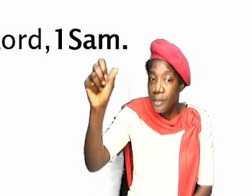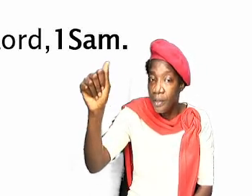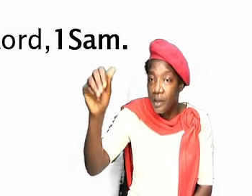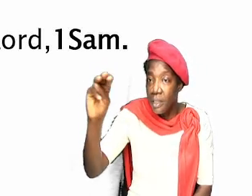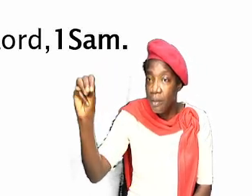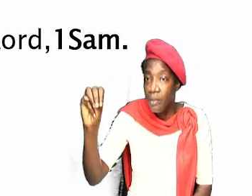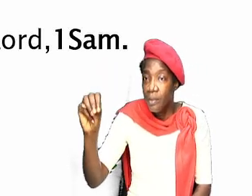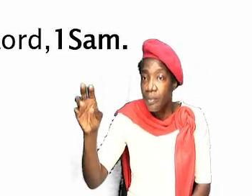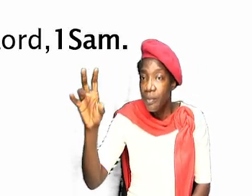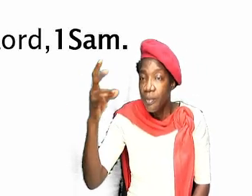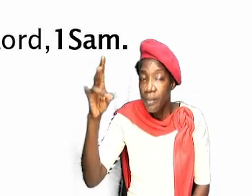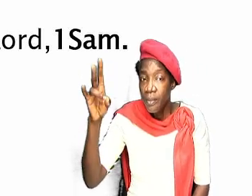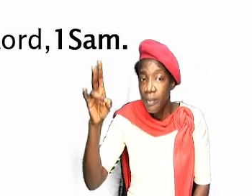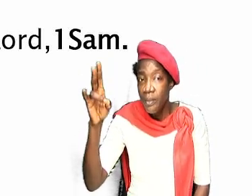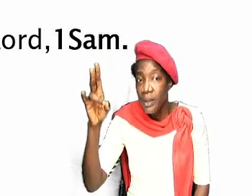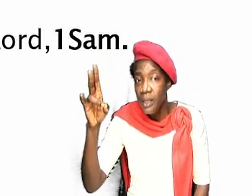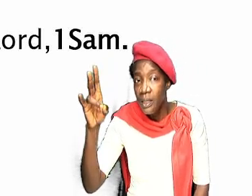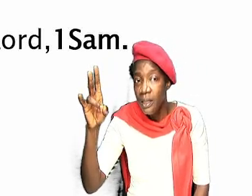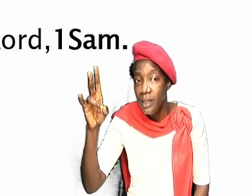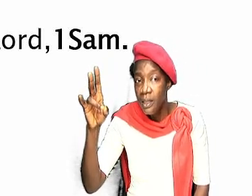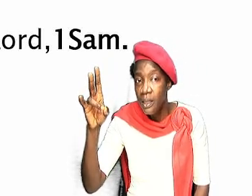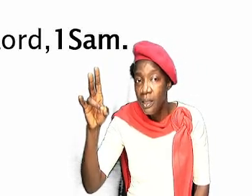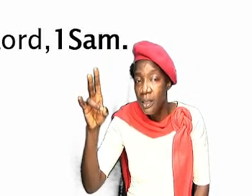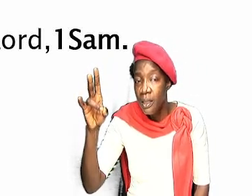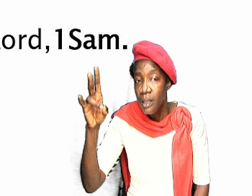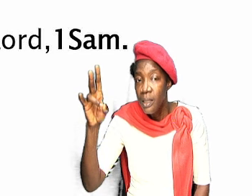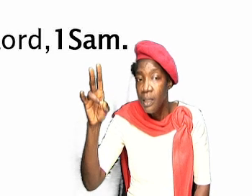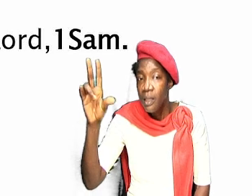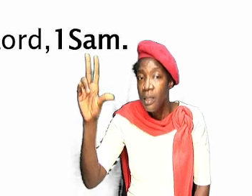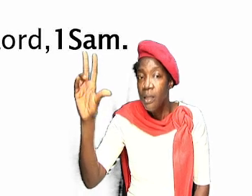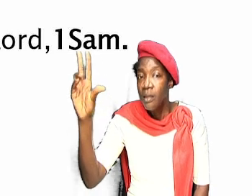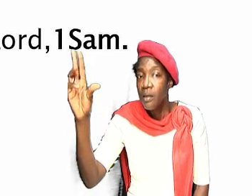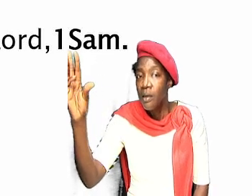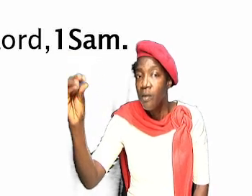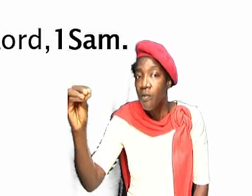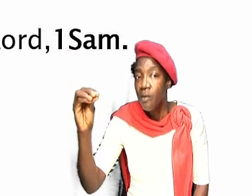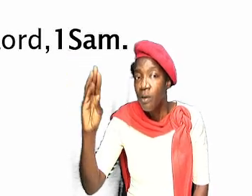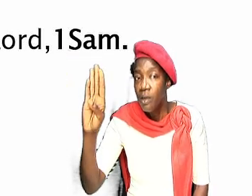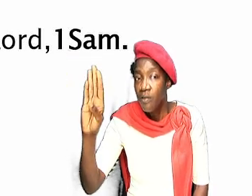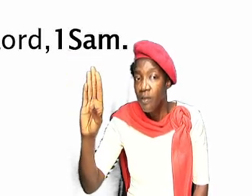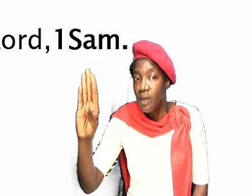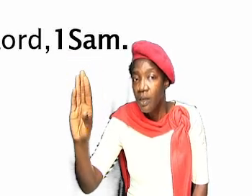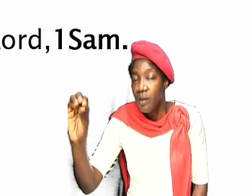45 and 46.